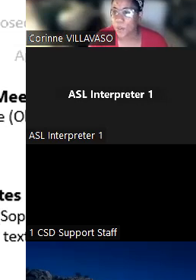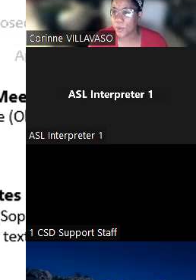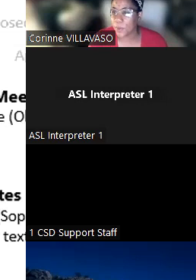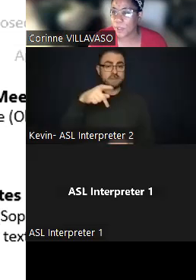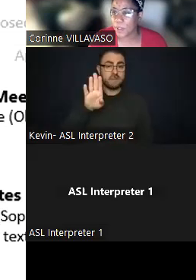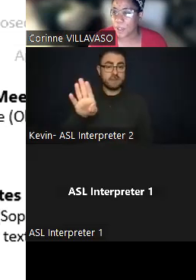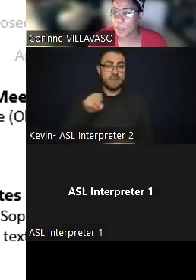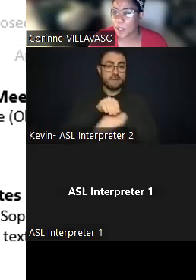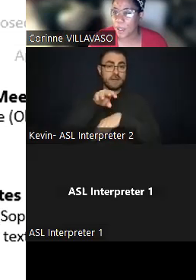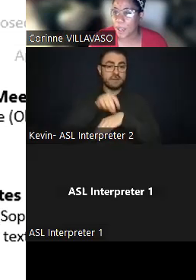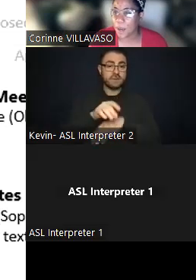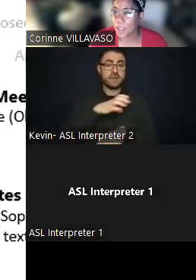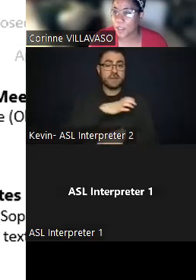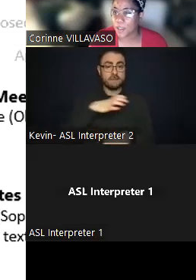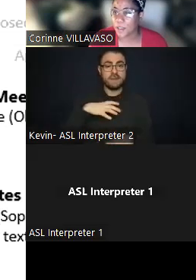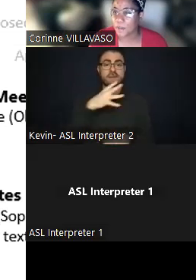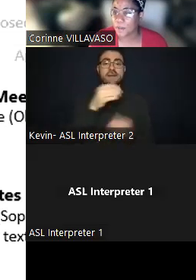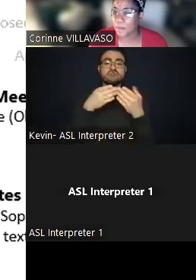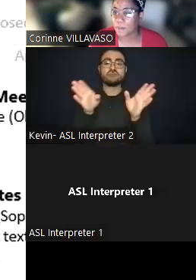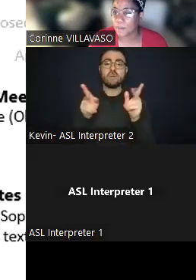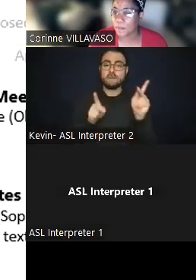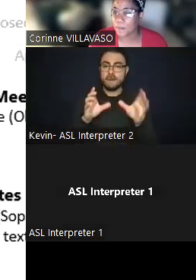Thank you. Any comments,